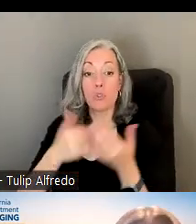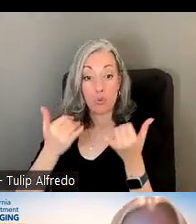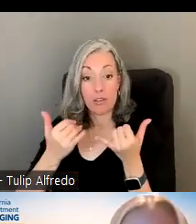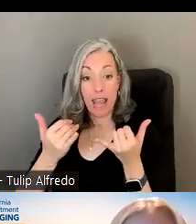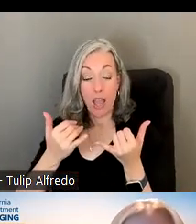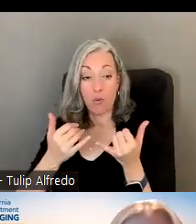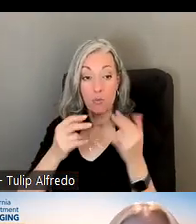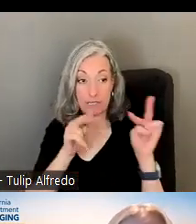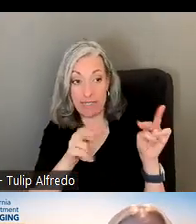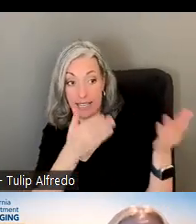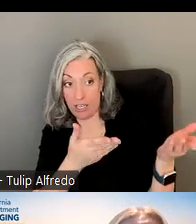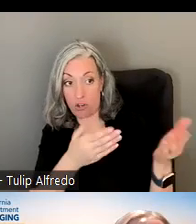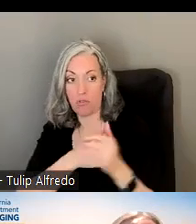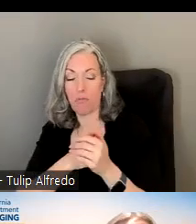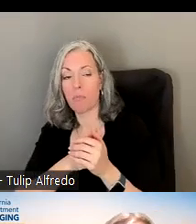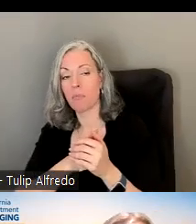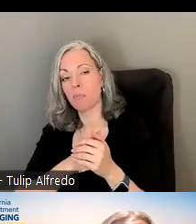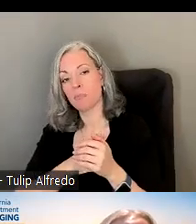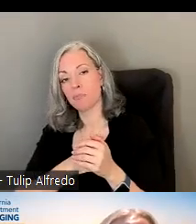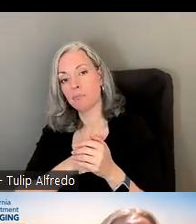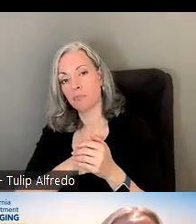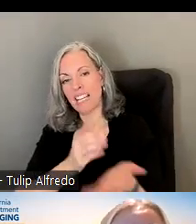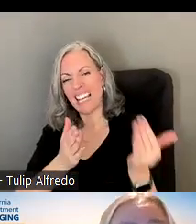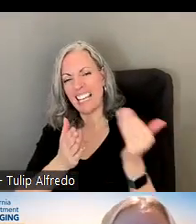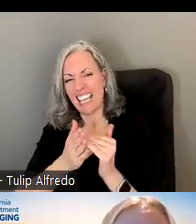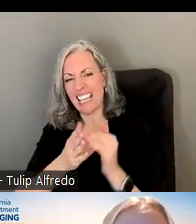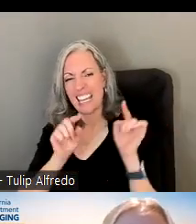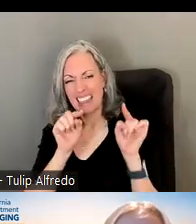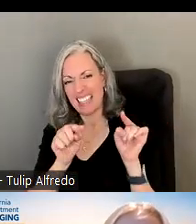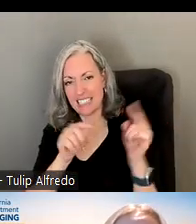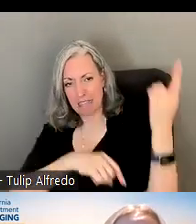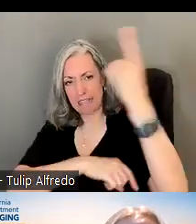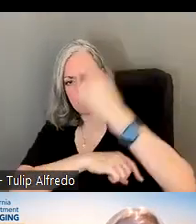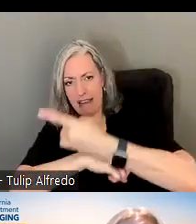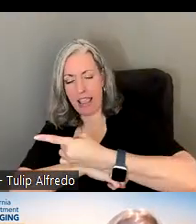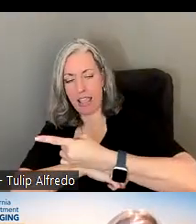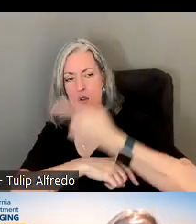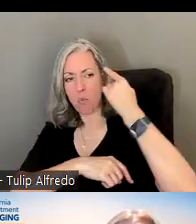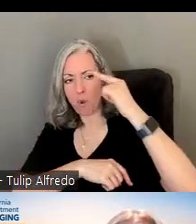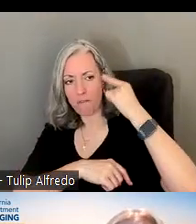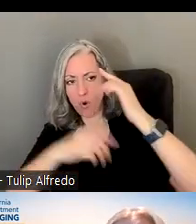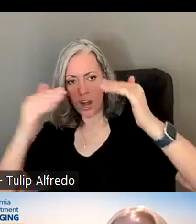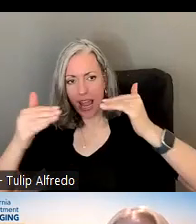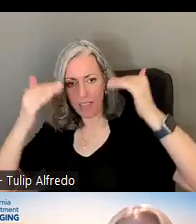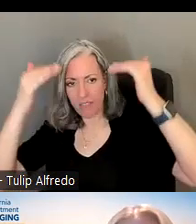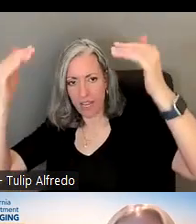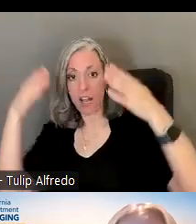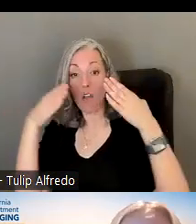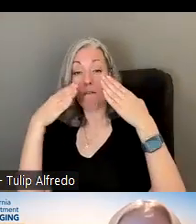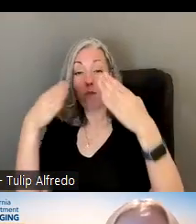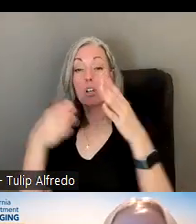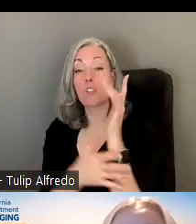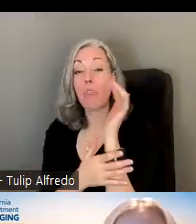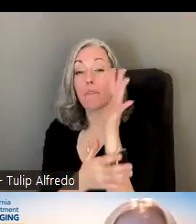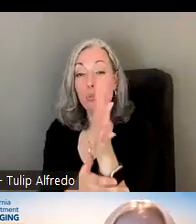slide, wanted to share with all of you that, again, this really is a day to elevate and focus the future of